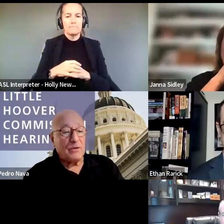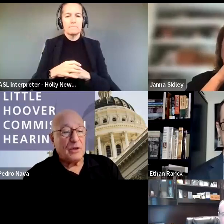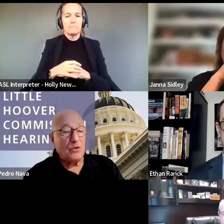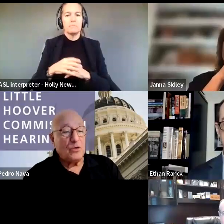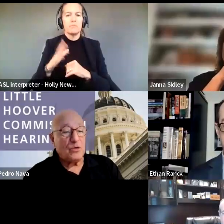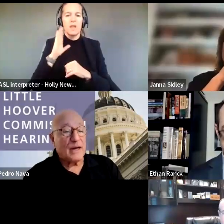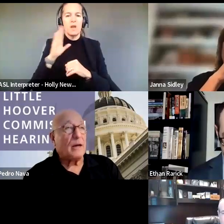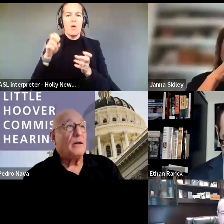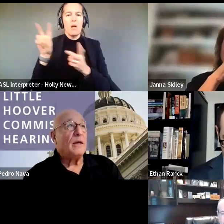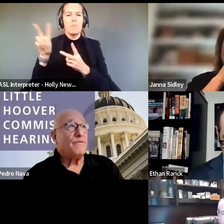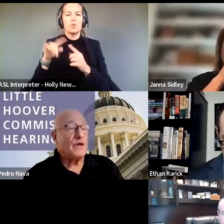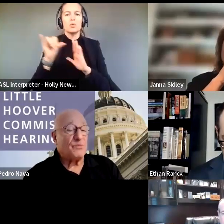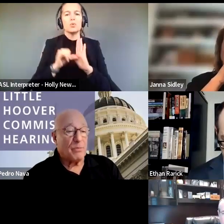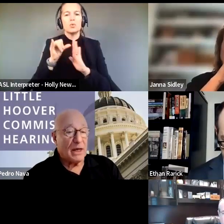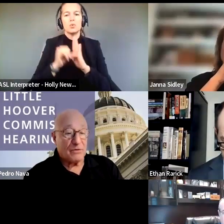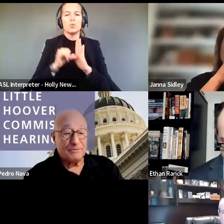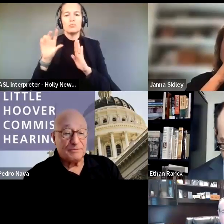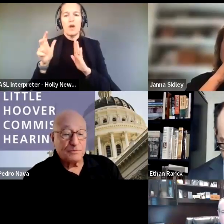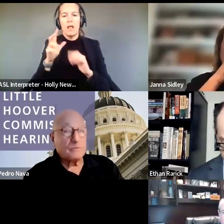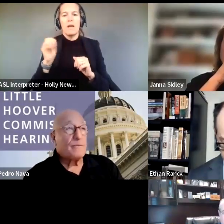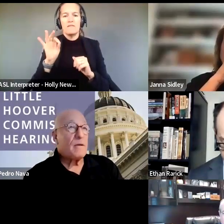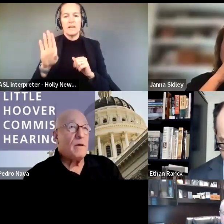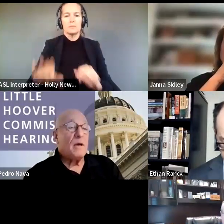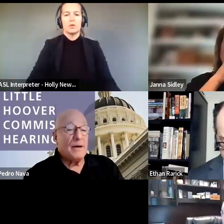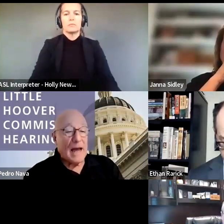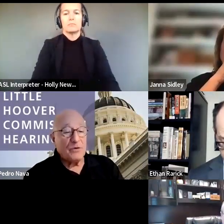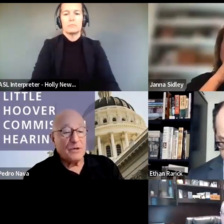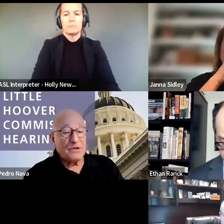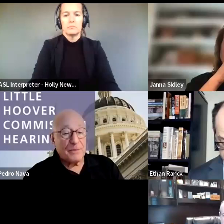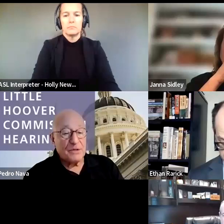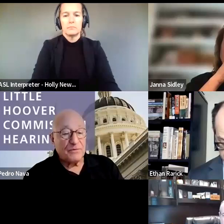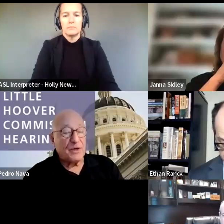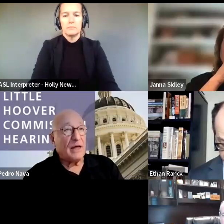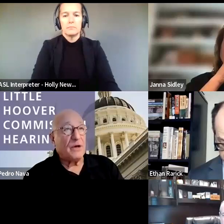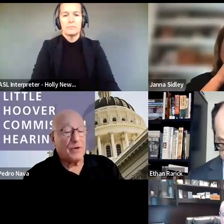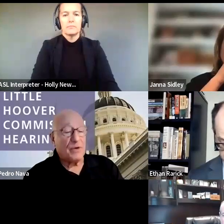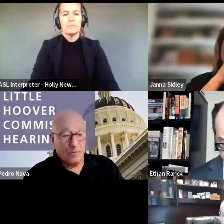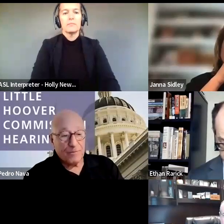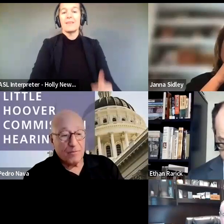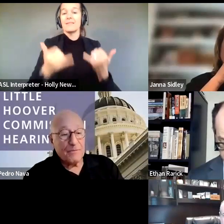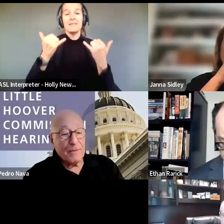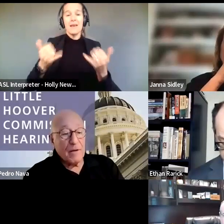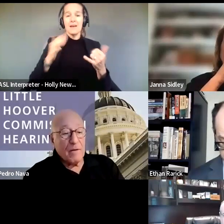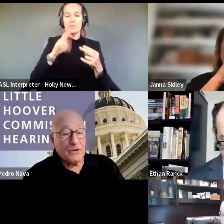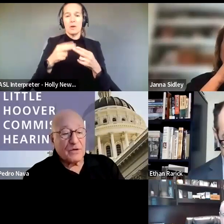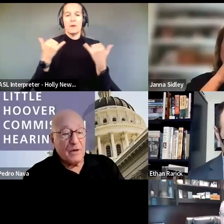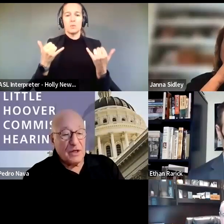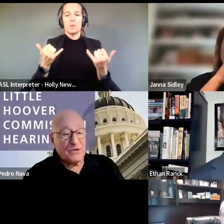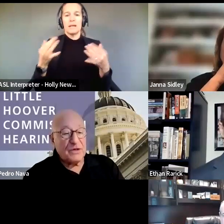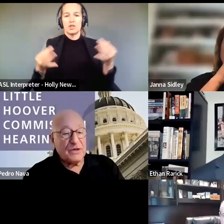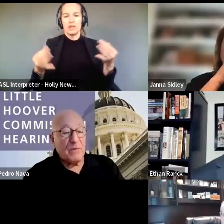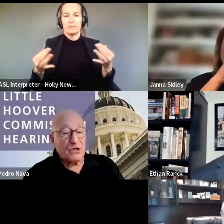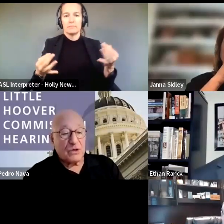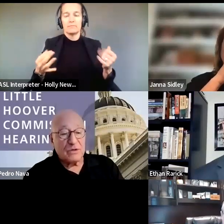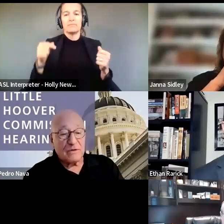upload it to the YouTube channel and Facebook page. Now to the substance of today's hearing. This